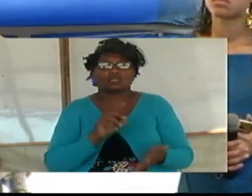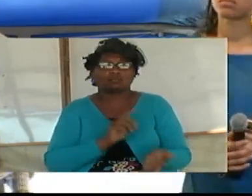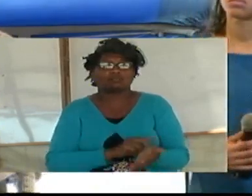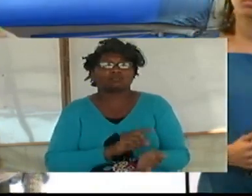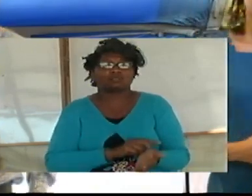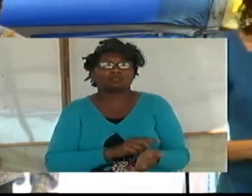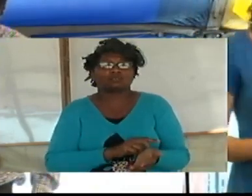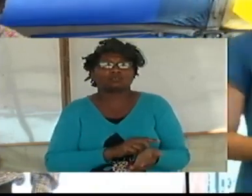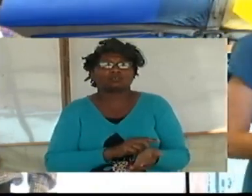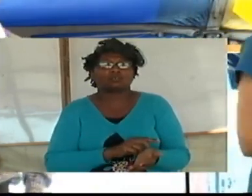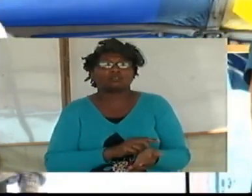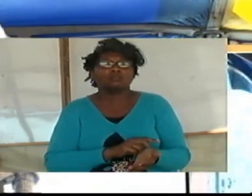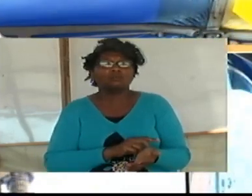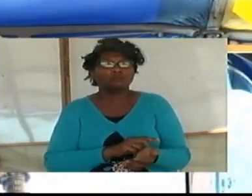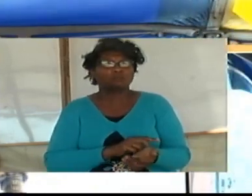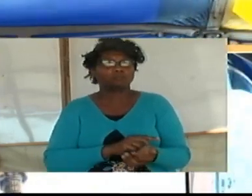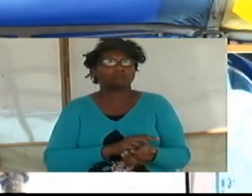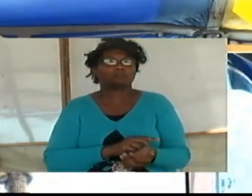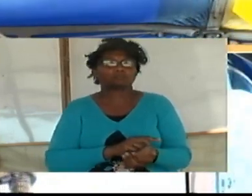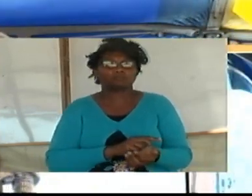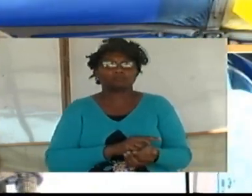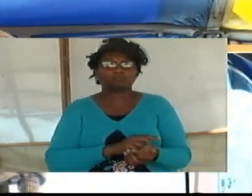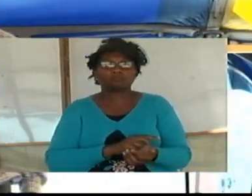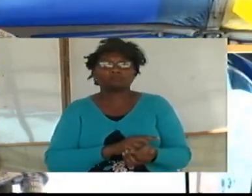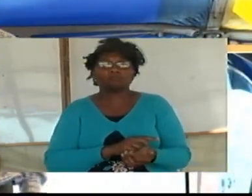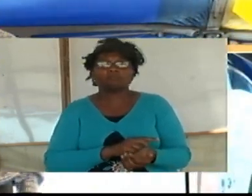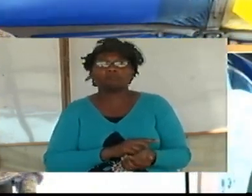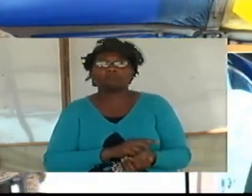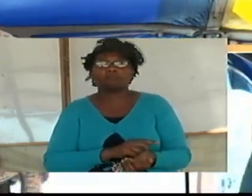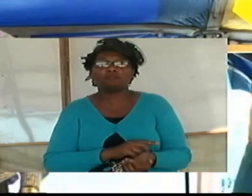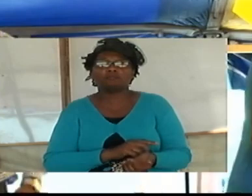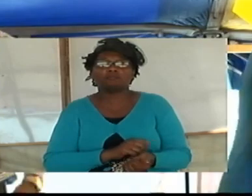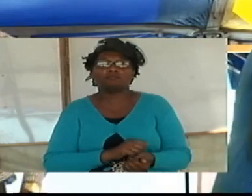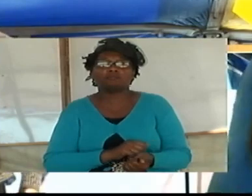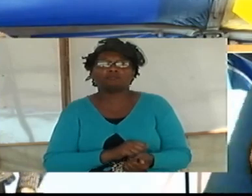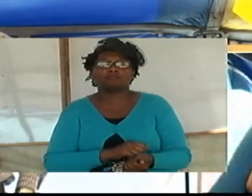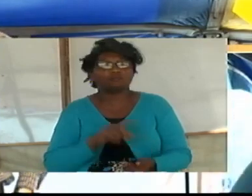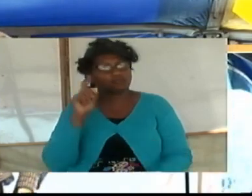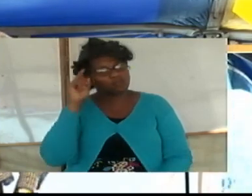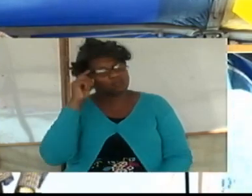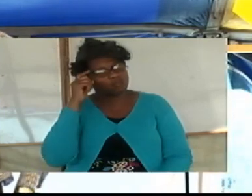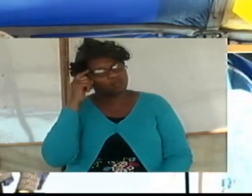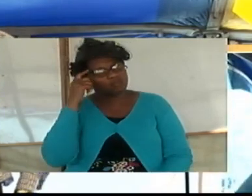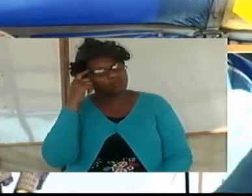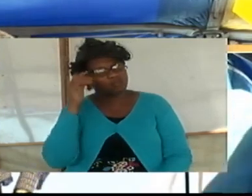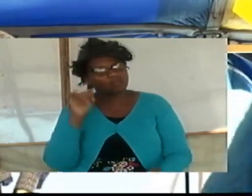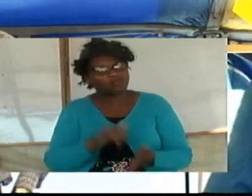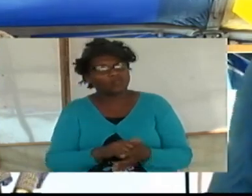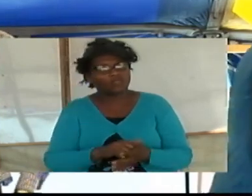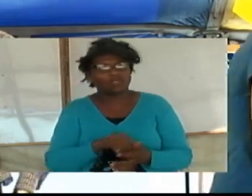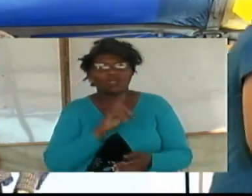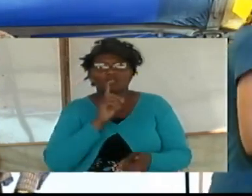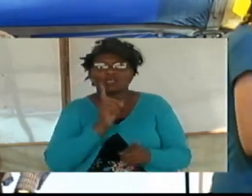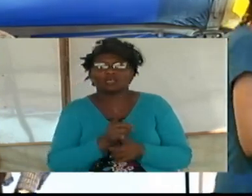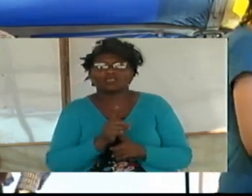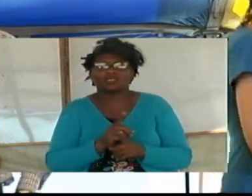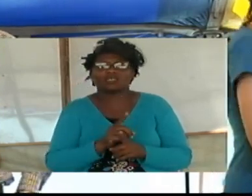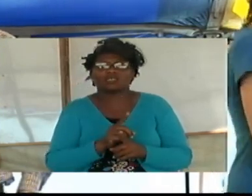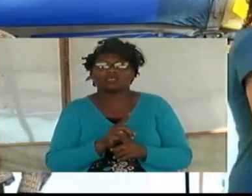So much trust in the medical professionals, and I think that the answer is already